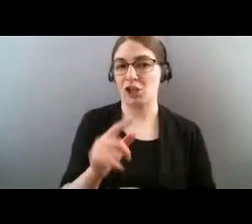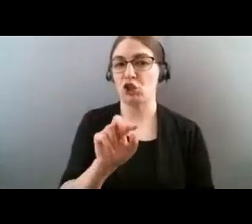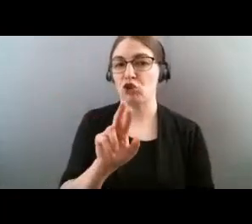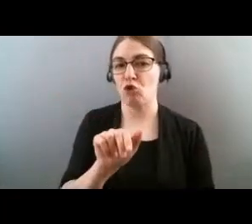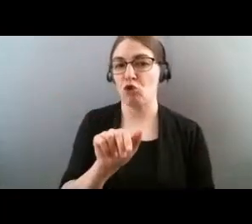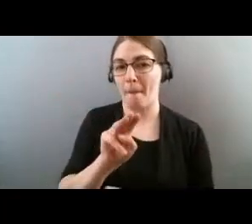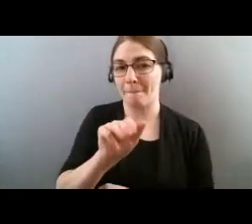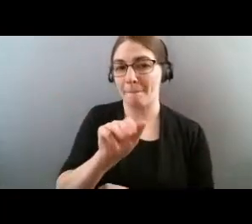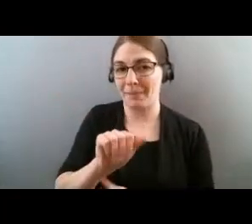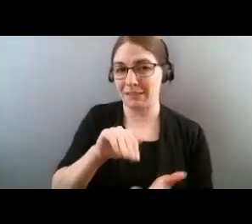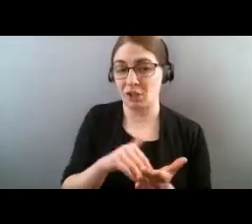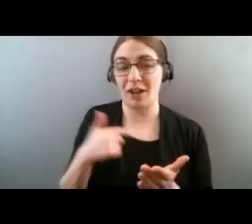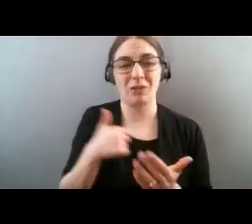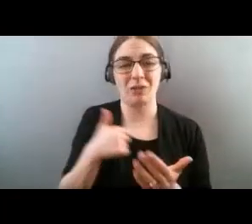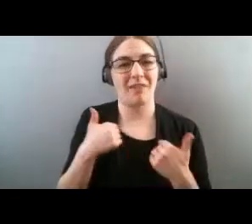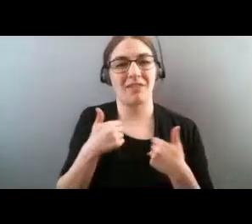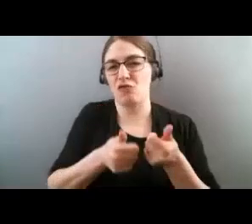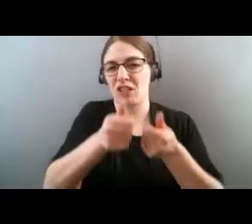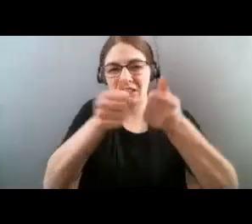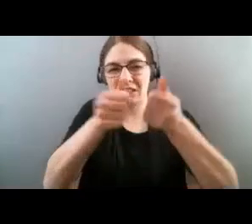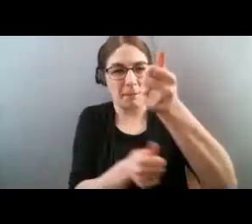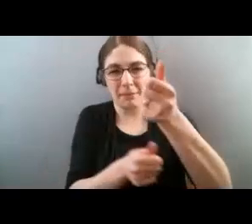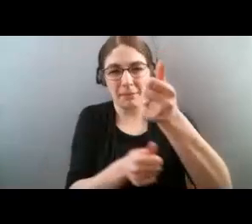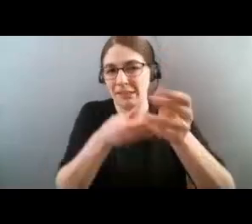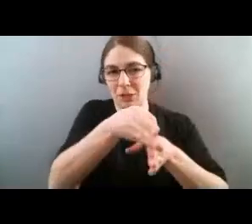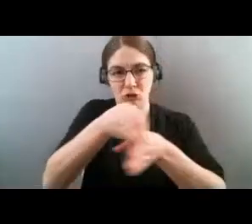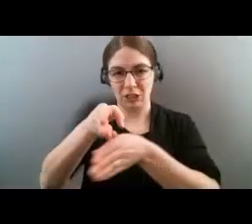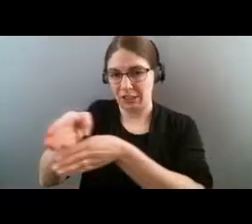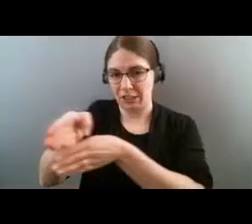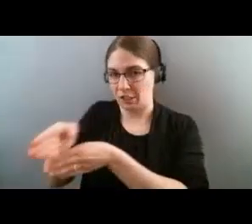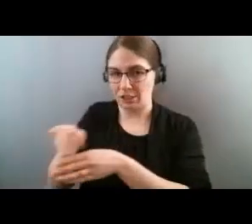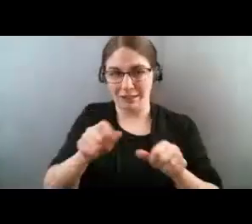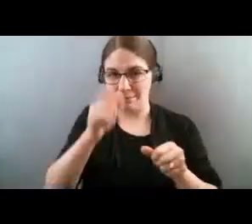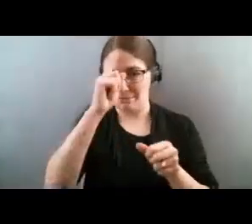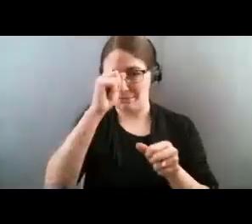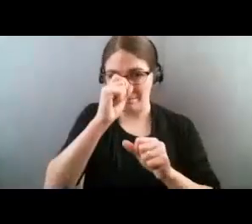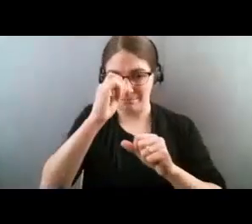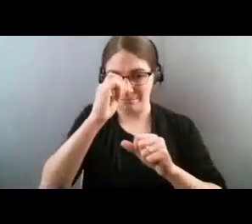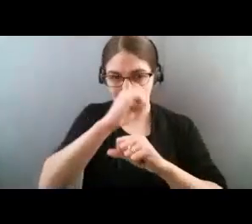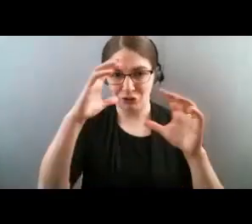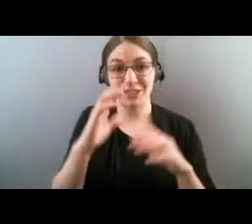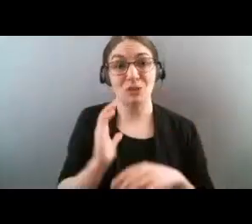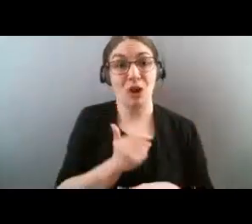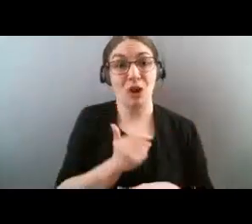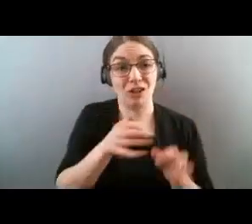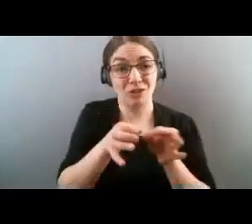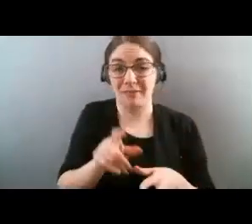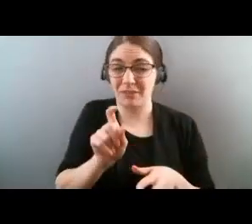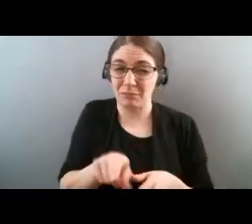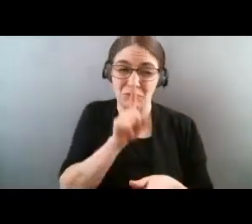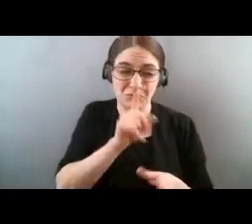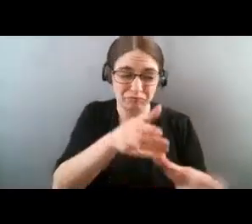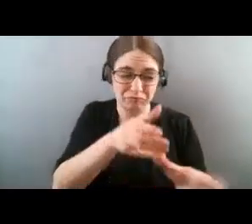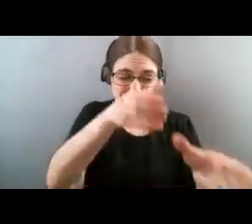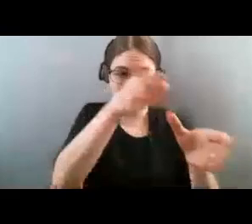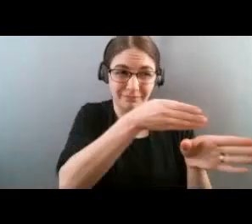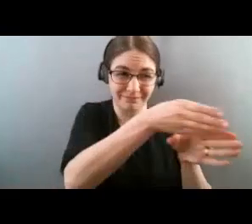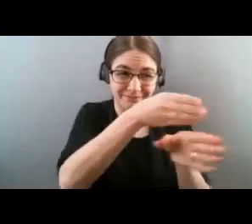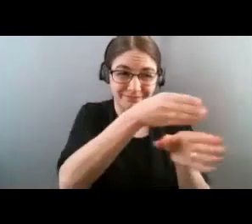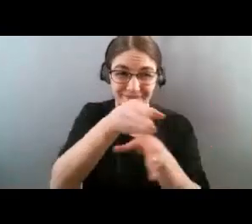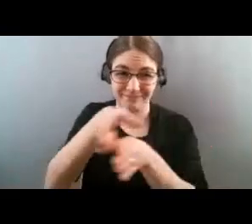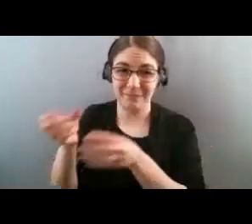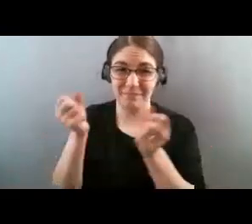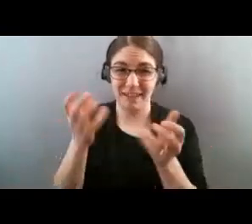subspecialty that you can think of under the sun. So our interpreters do have to be quite knowledgeable across all of those different